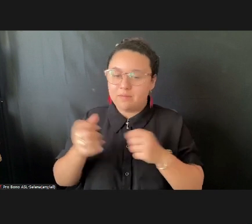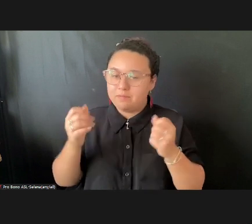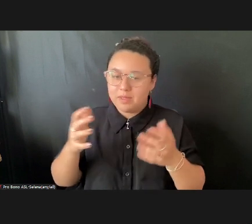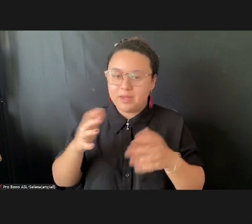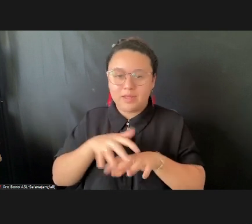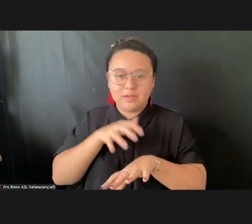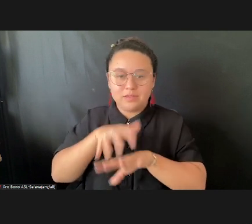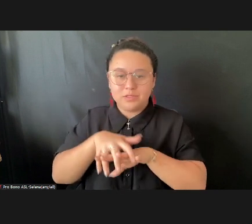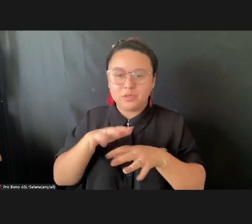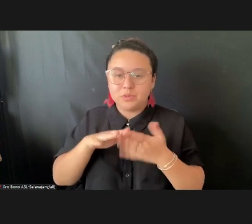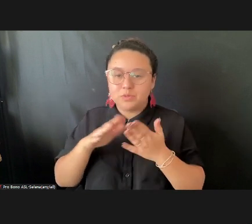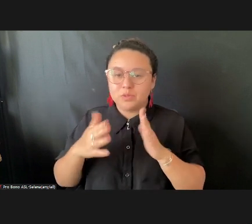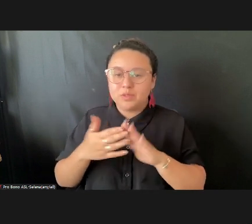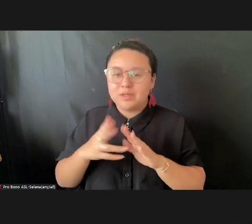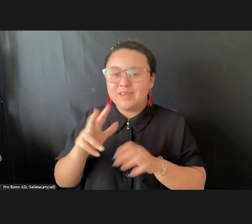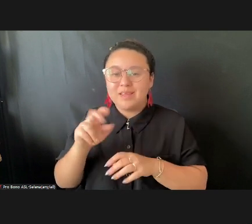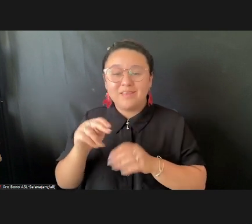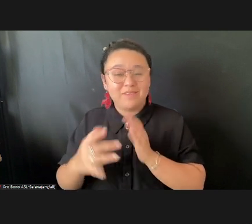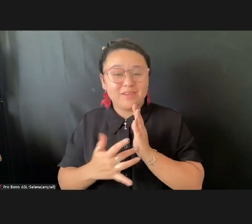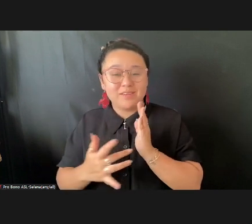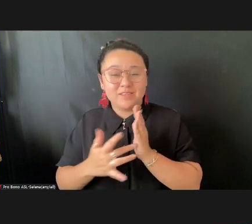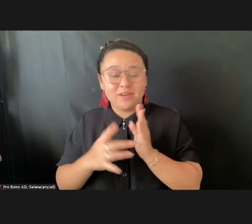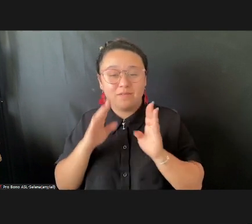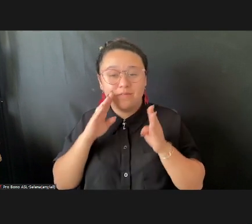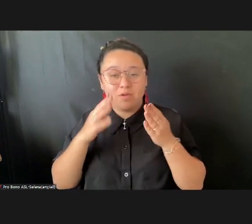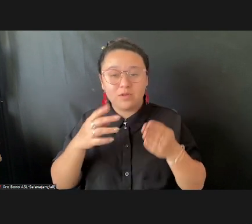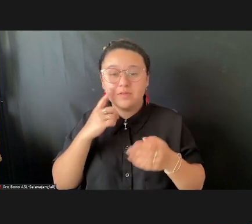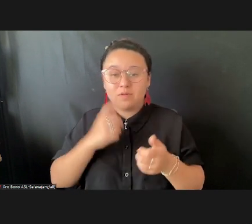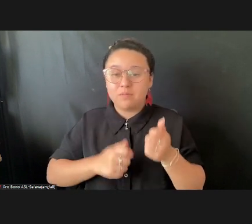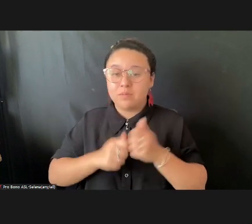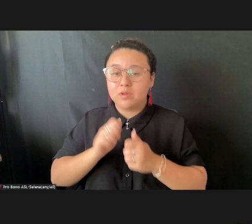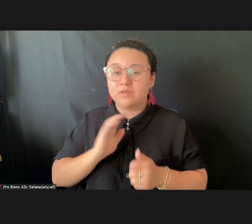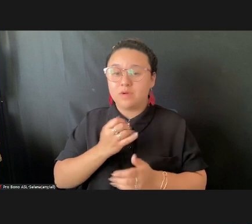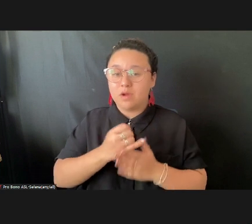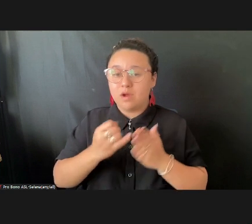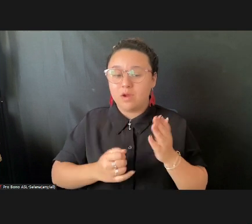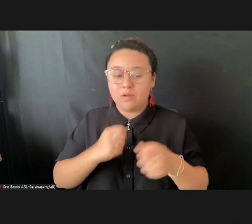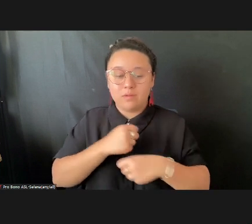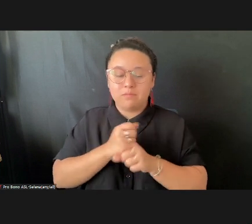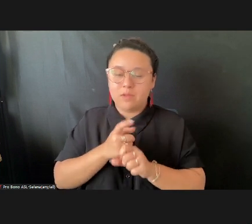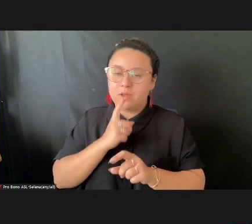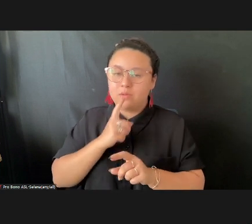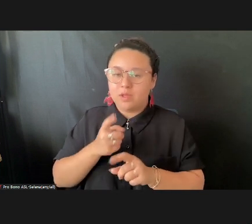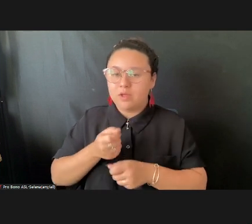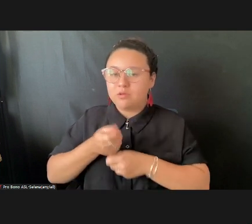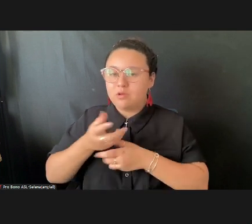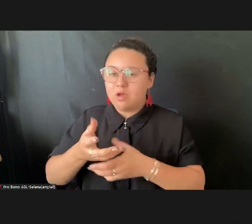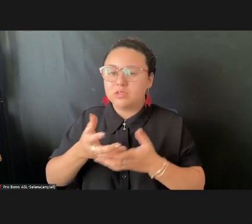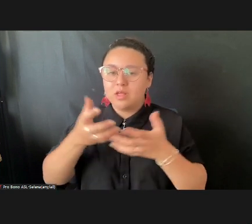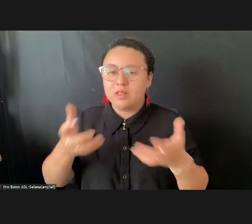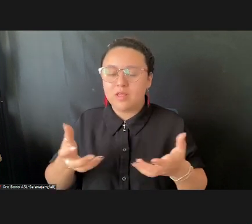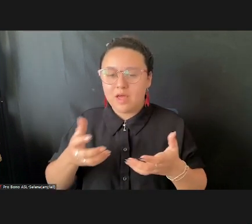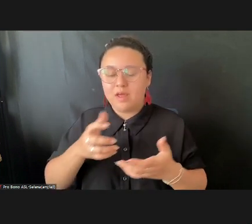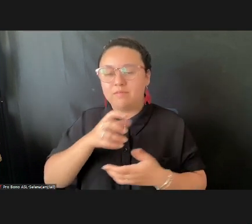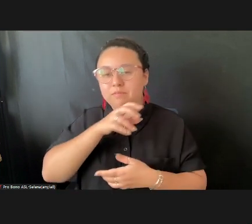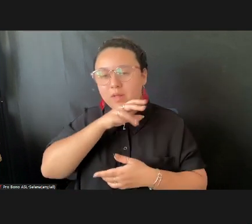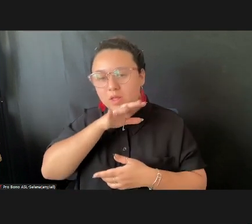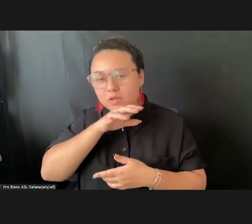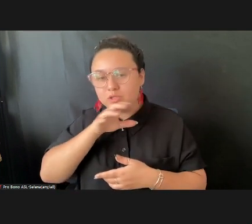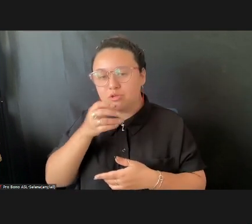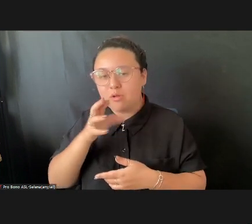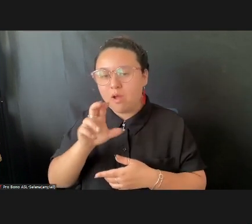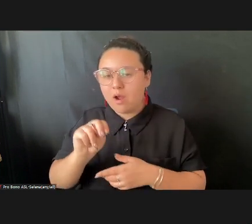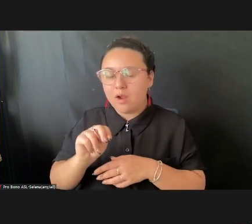communities. Even the technologies that are central to much of the art we make leave significant carbon footprints contributing to changing